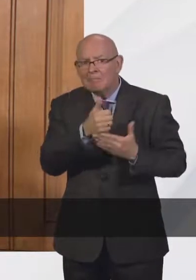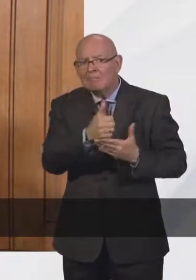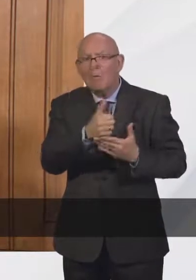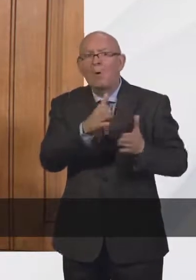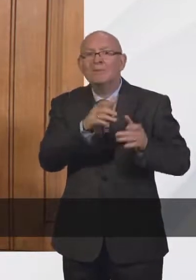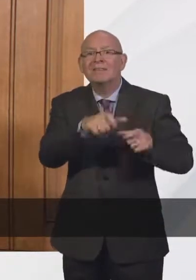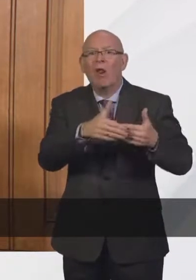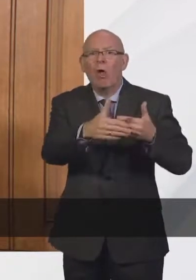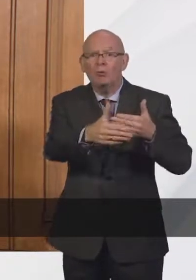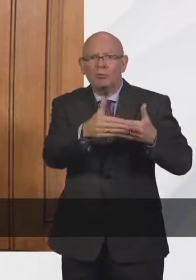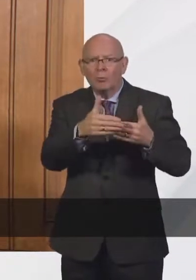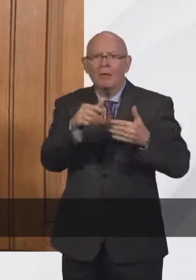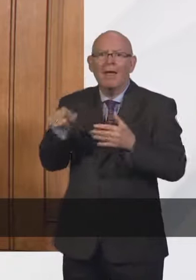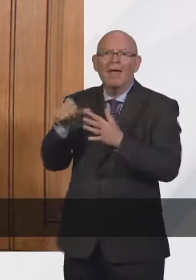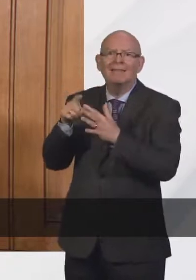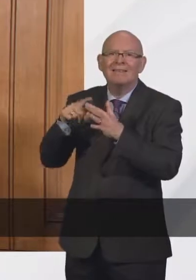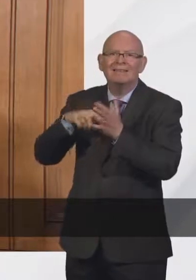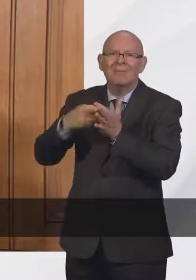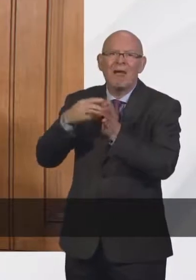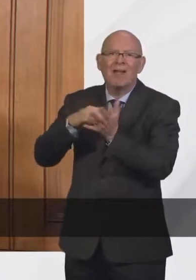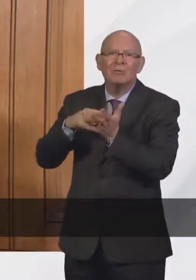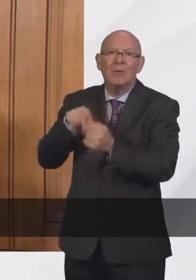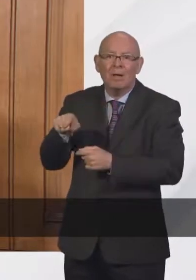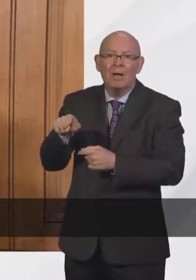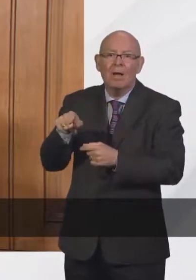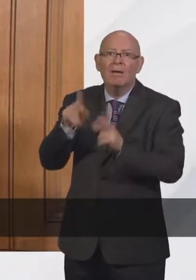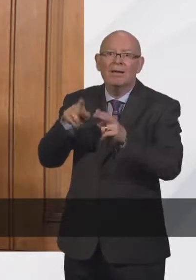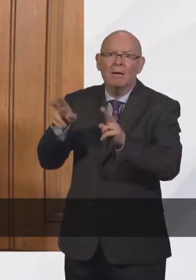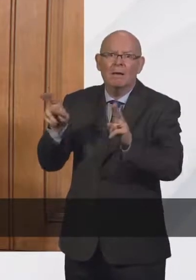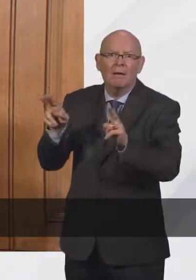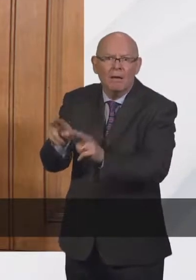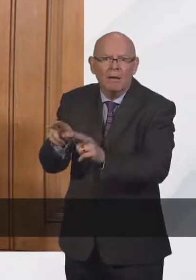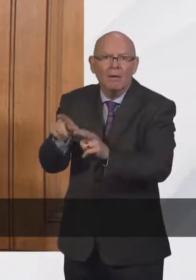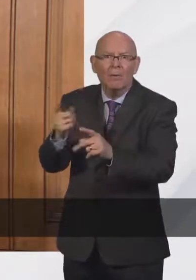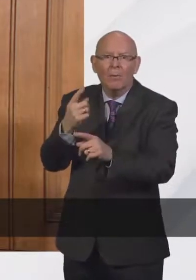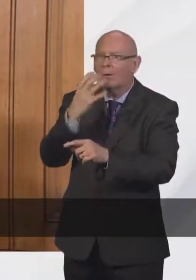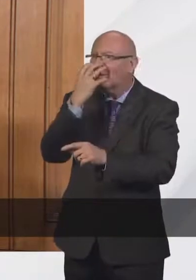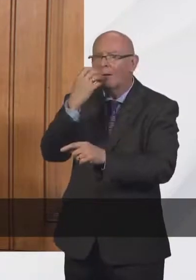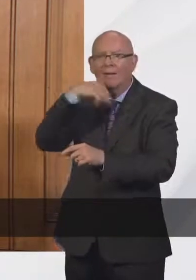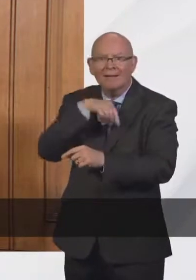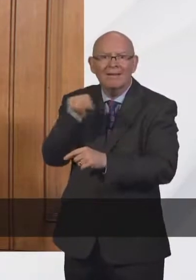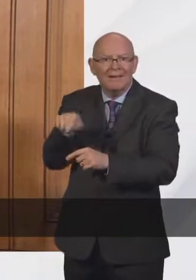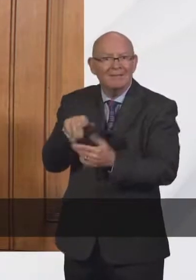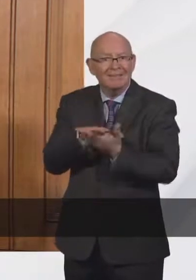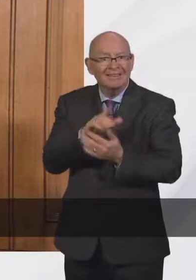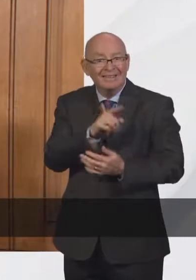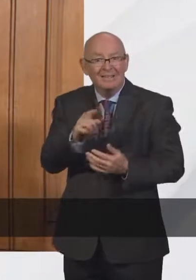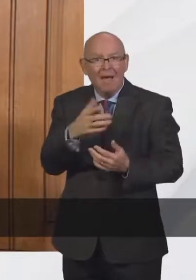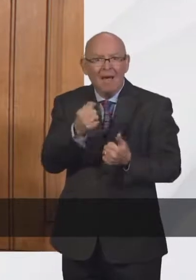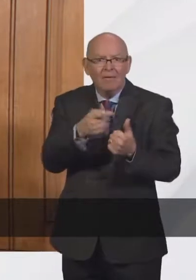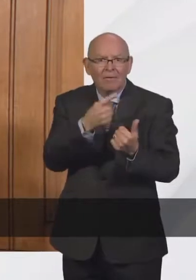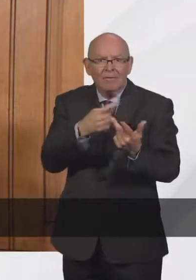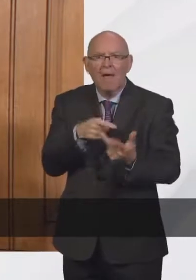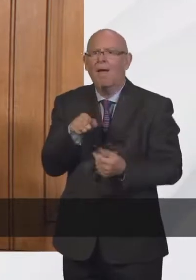we have, and as Chris has said, to build up a natural level of immunity is going to take a very long time. So I think we're with this for a long time.